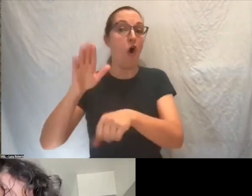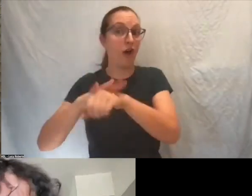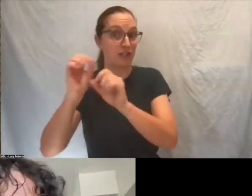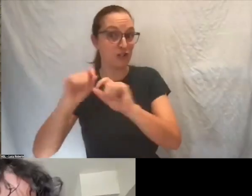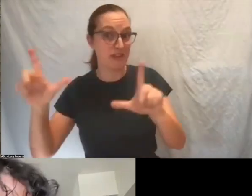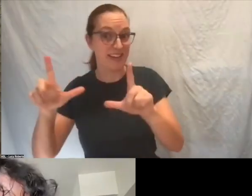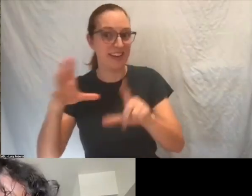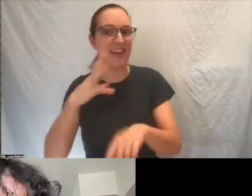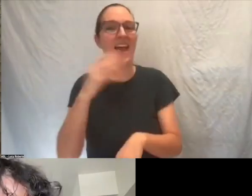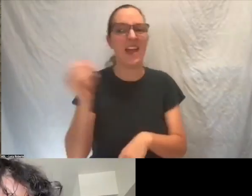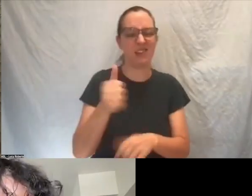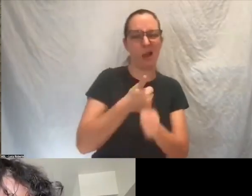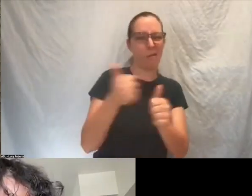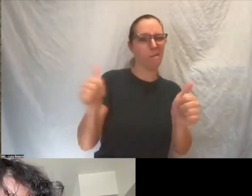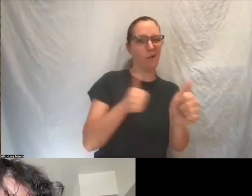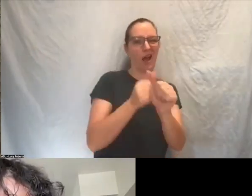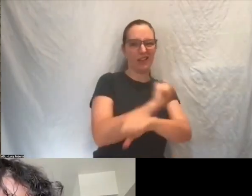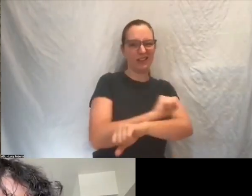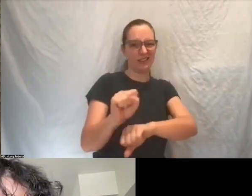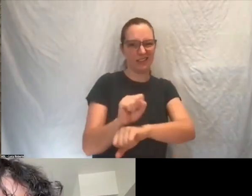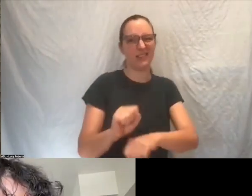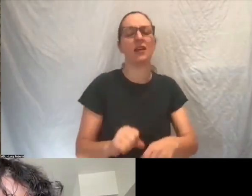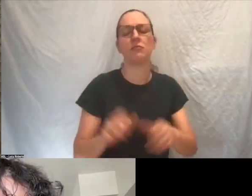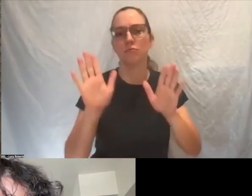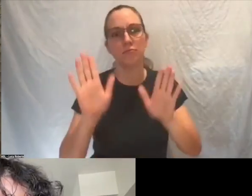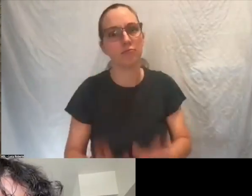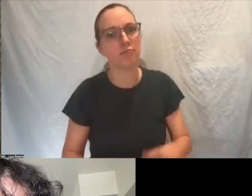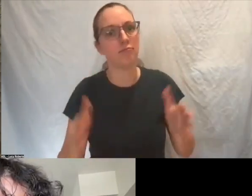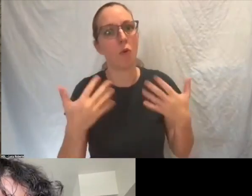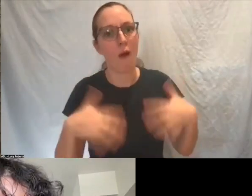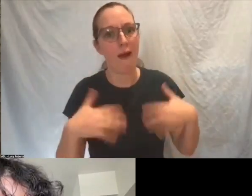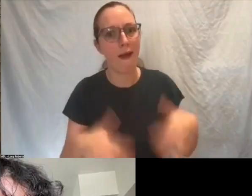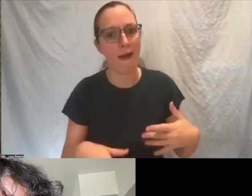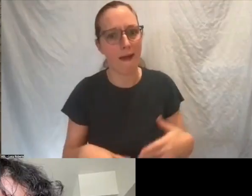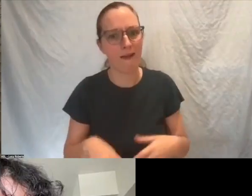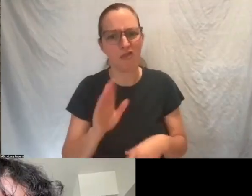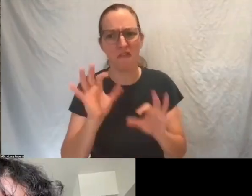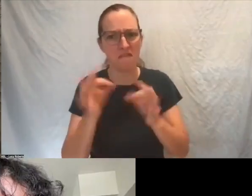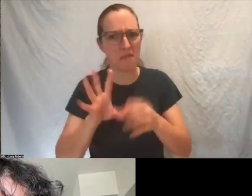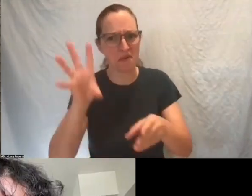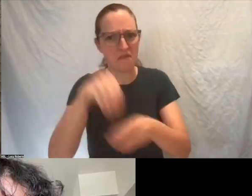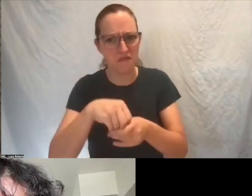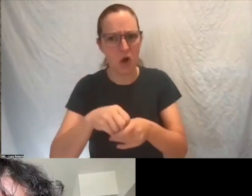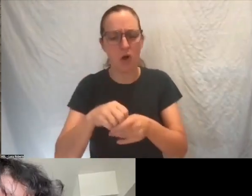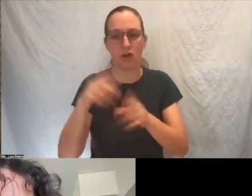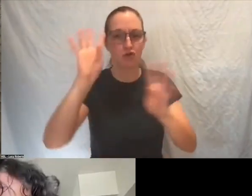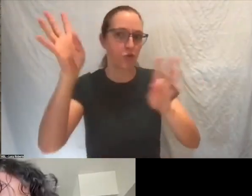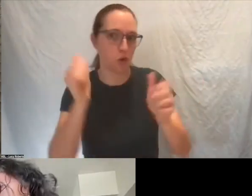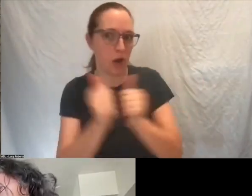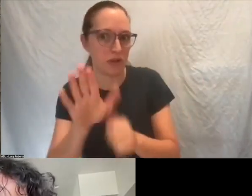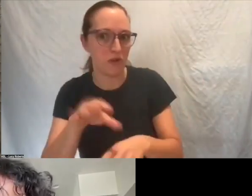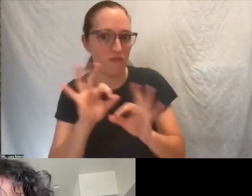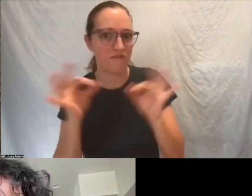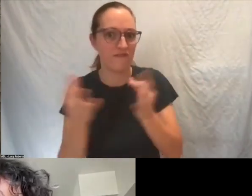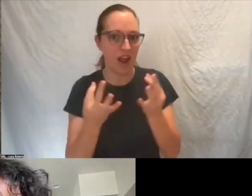that I've created. Yeah. How wonderful to do it with your family, to create with your family.